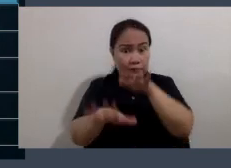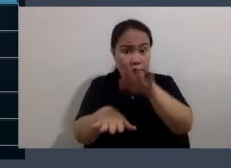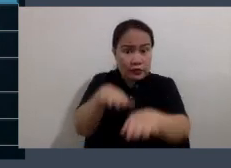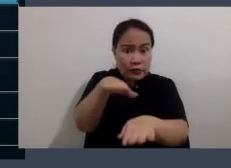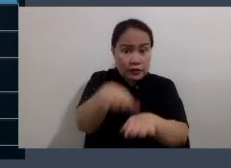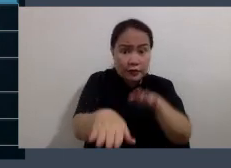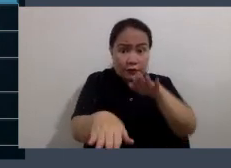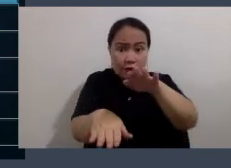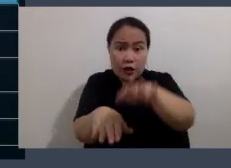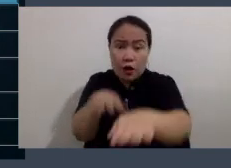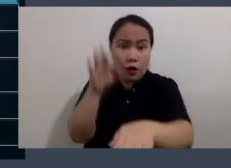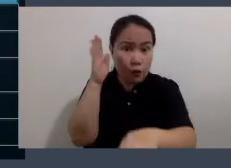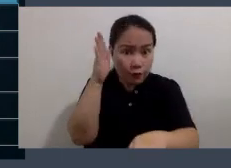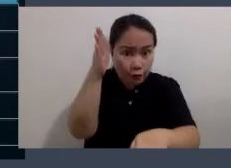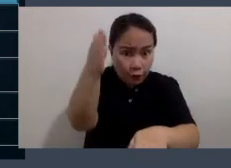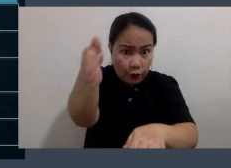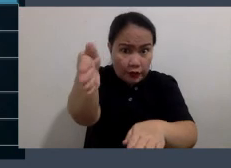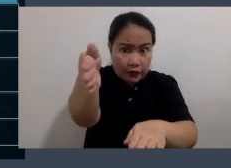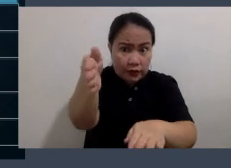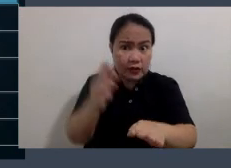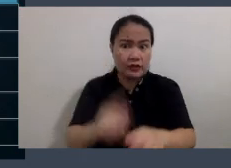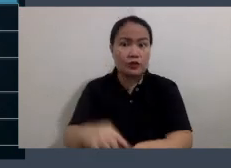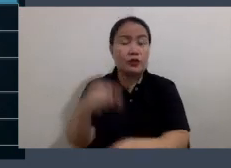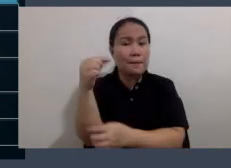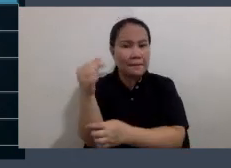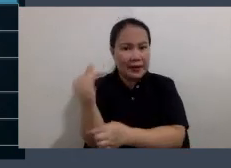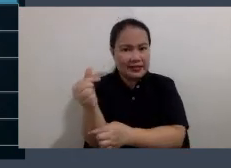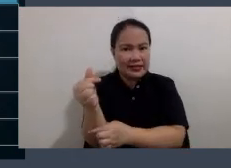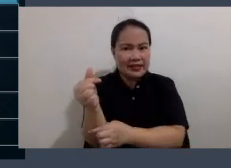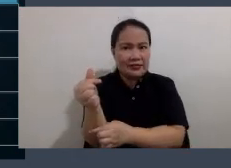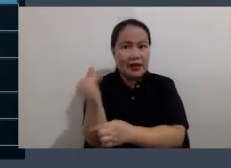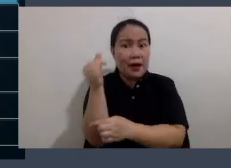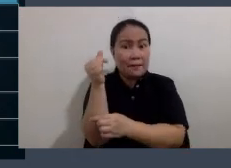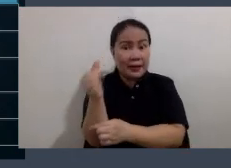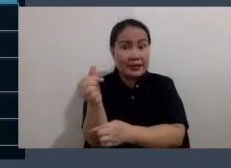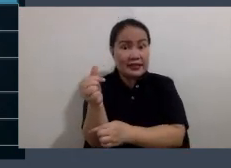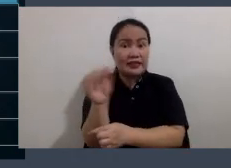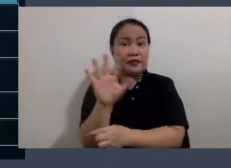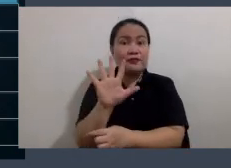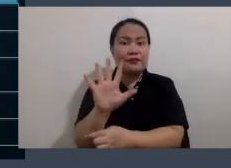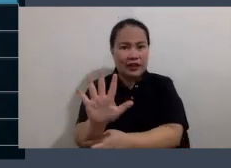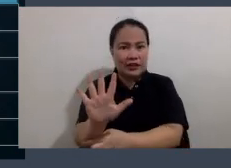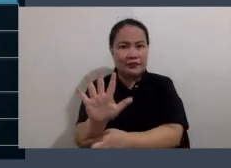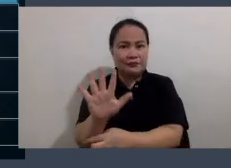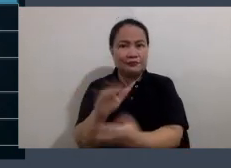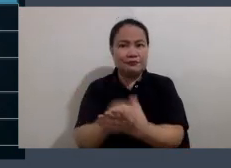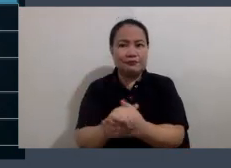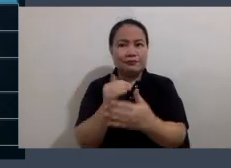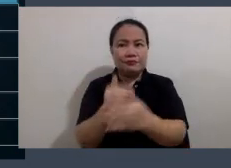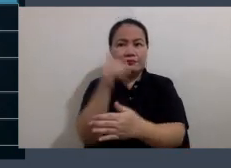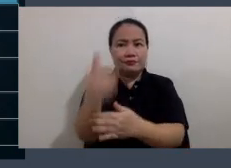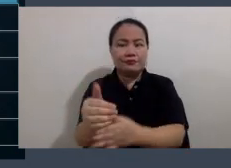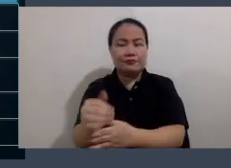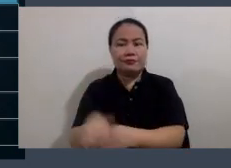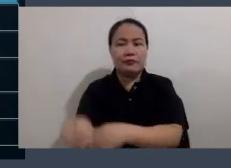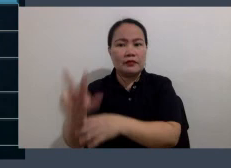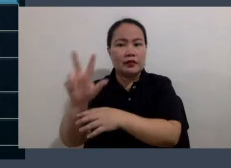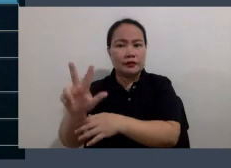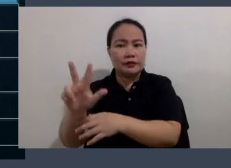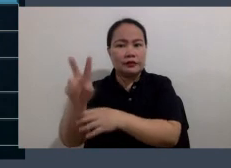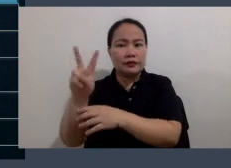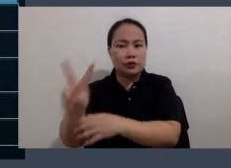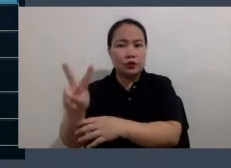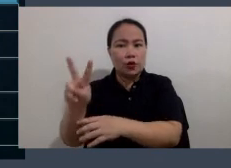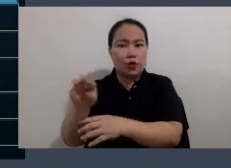word here is forward, that is positive. So, the representation is positive 5. Next is 32